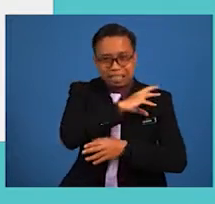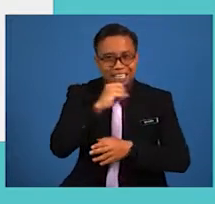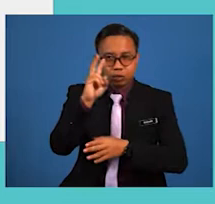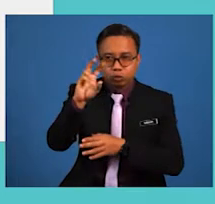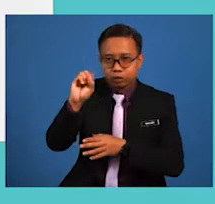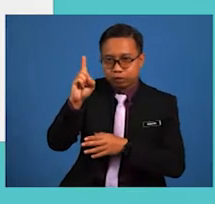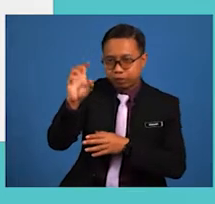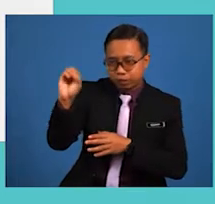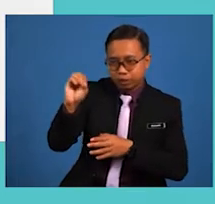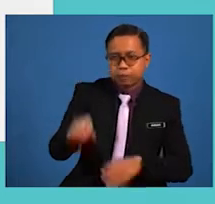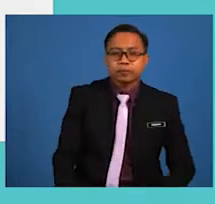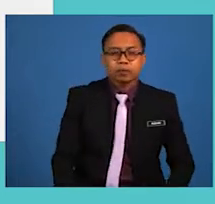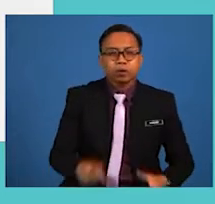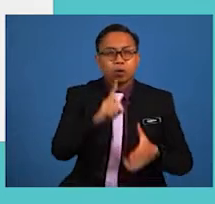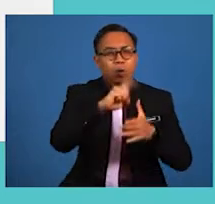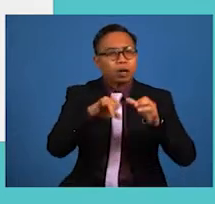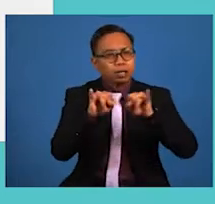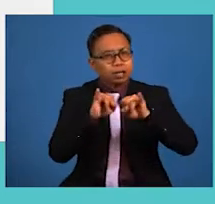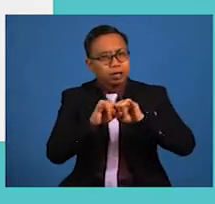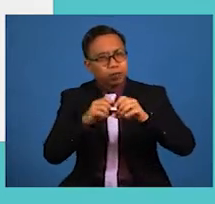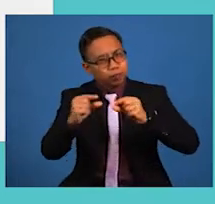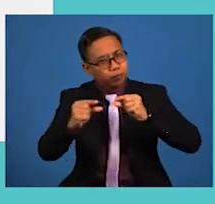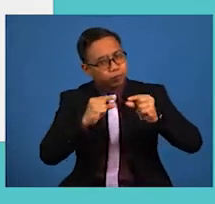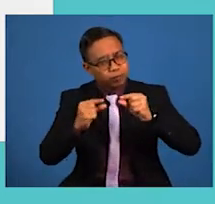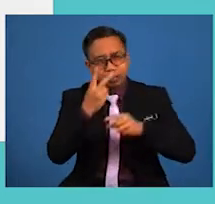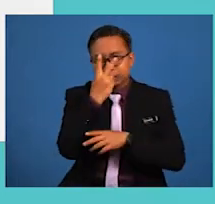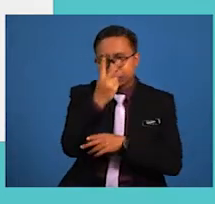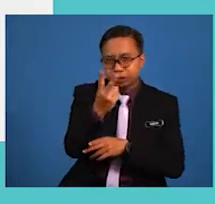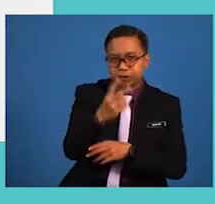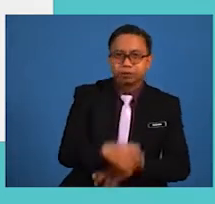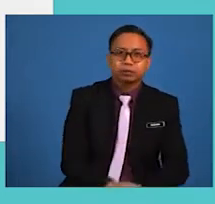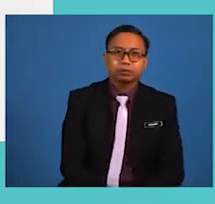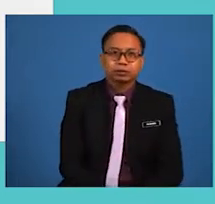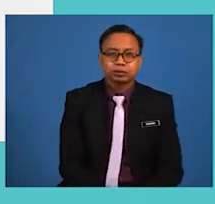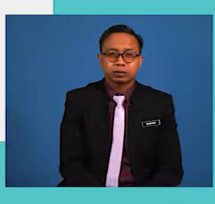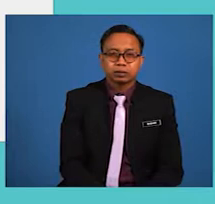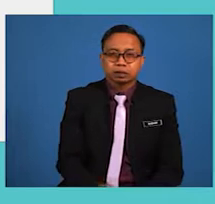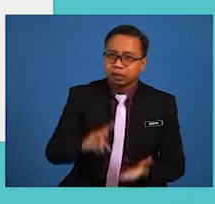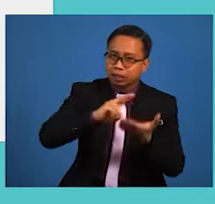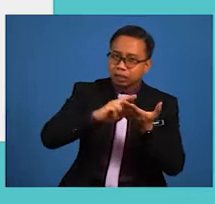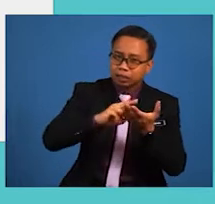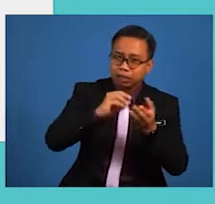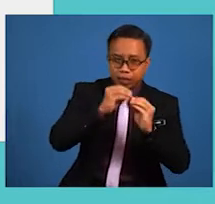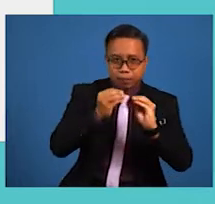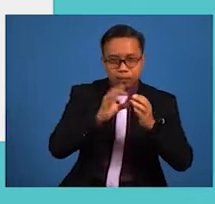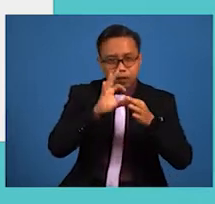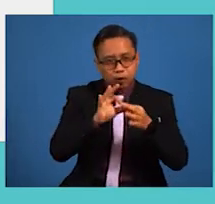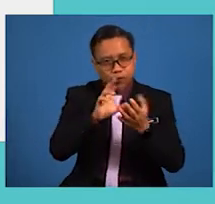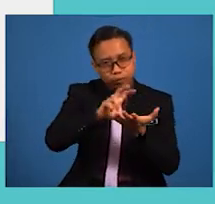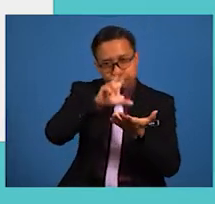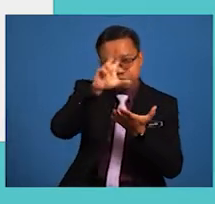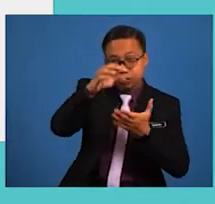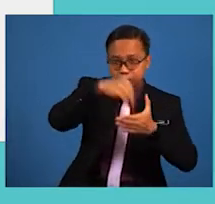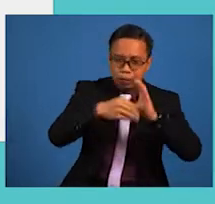2010? What type of movement that you see? Did the number of investors in